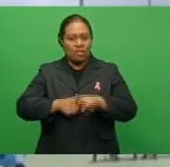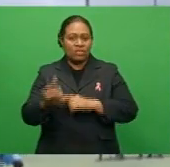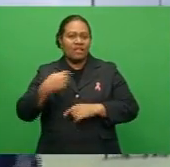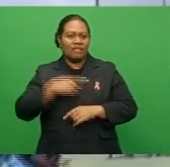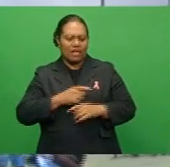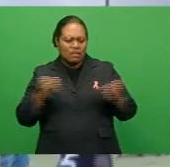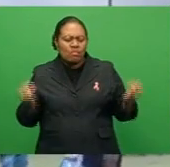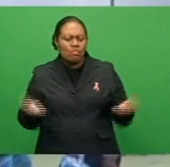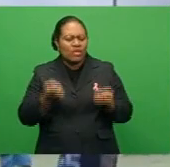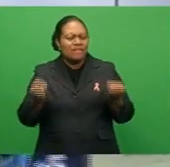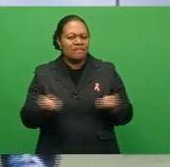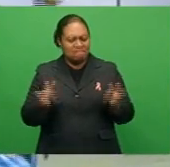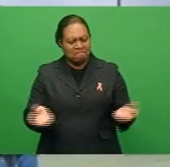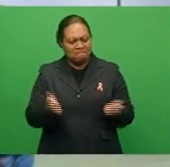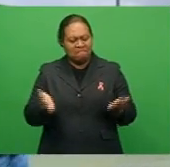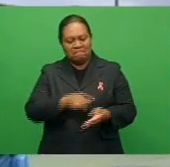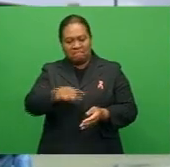we've got